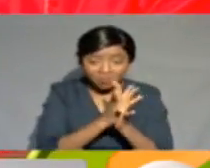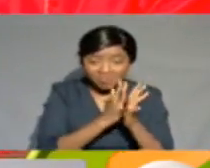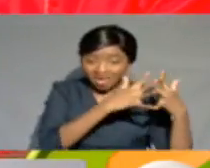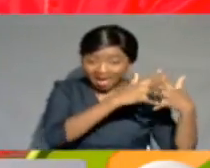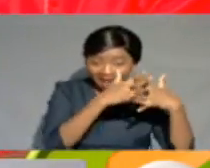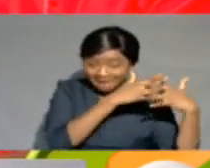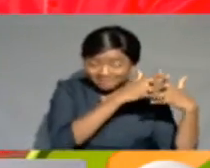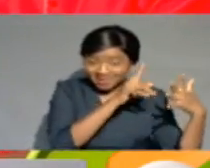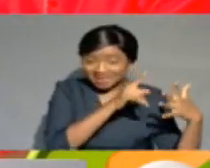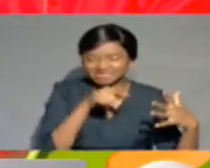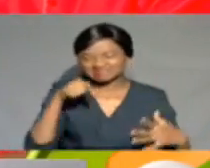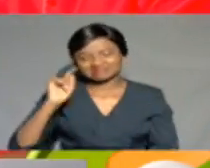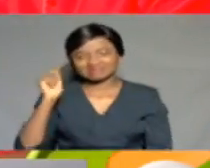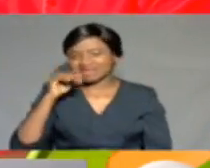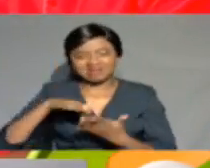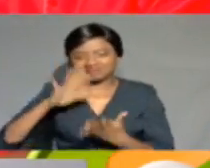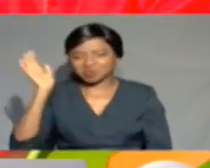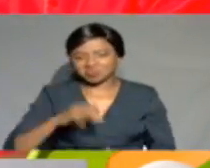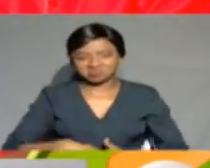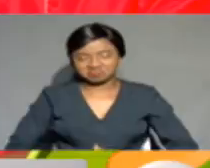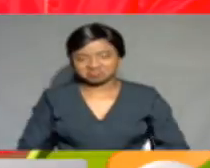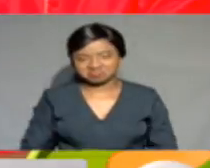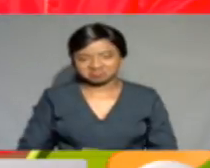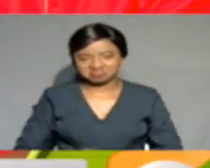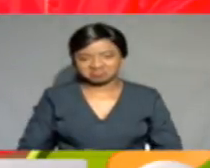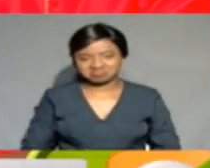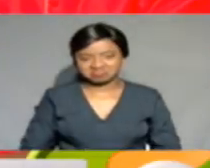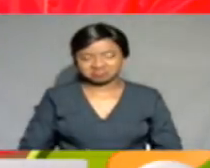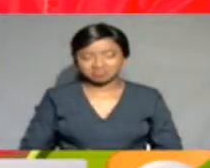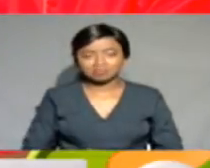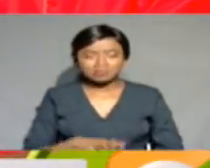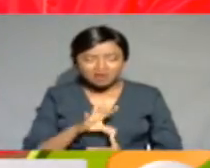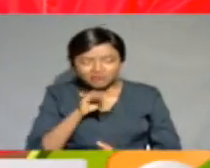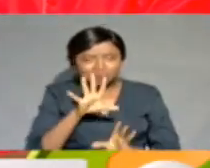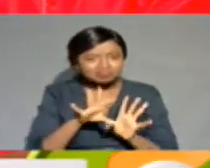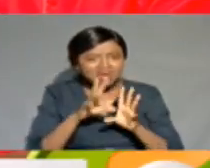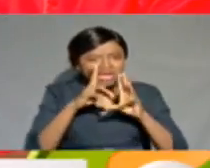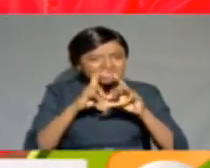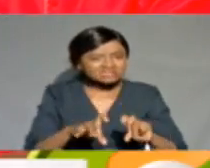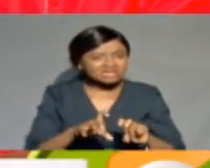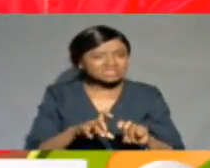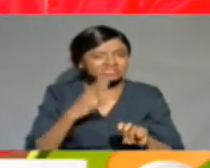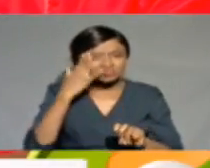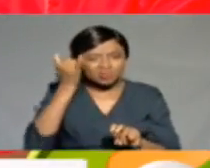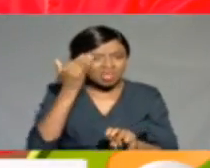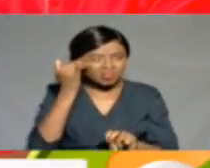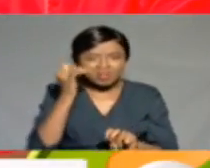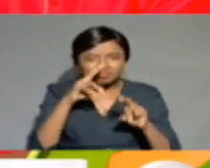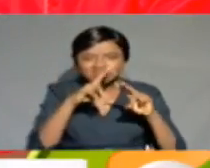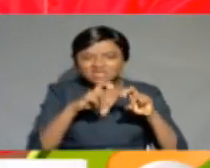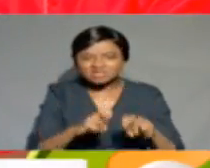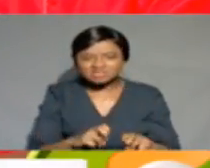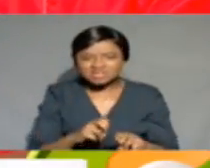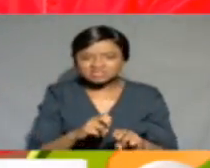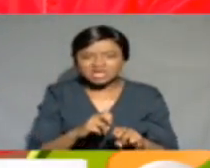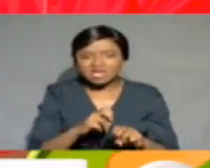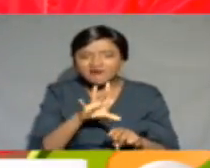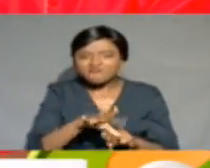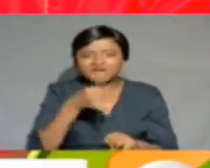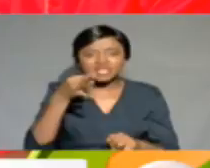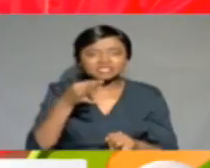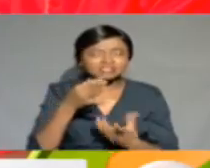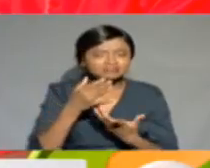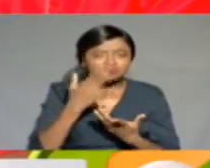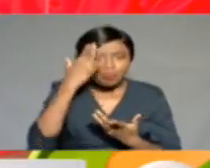very surprising finding. From the findings, what was the reasons for this? What was what? What was the reasons for the bullying? What